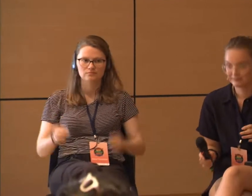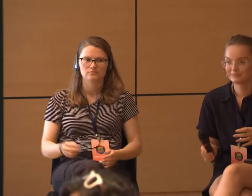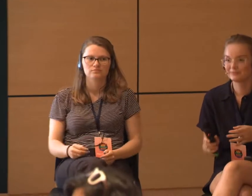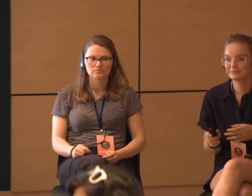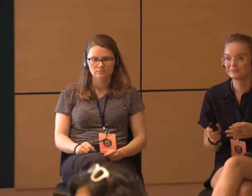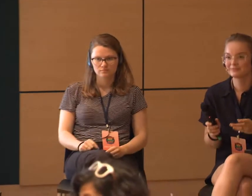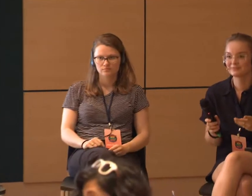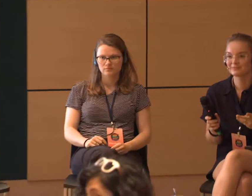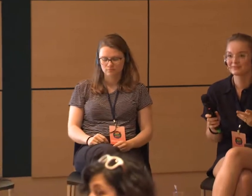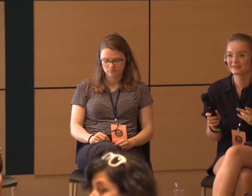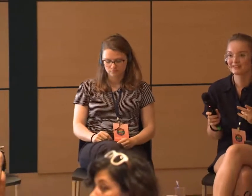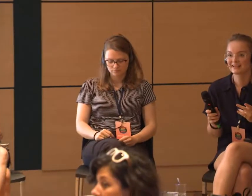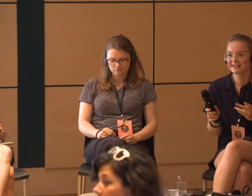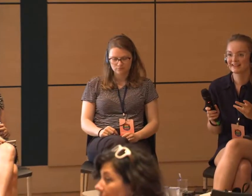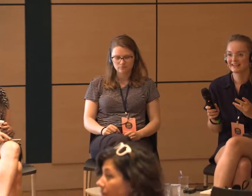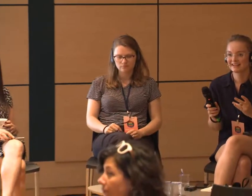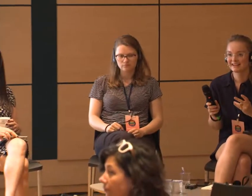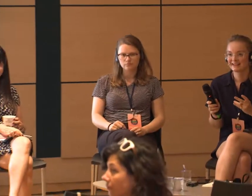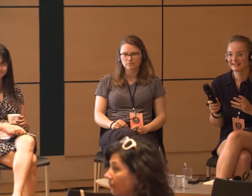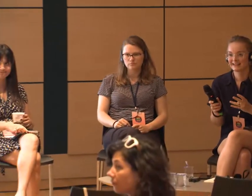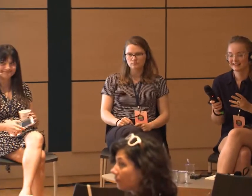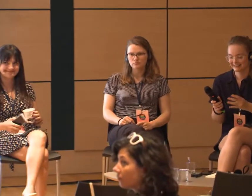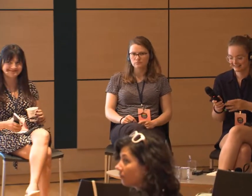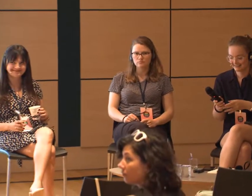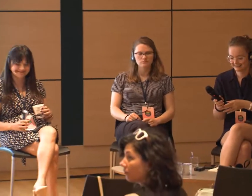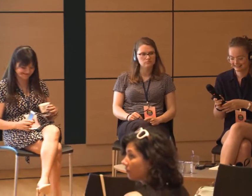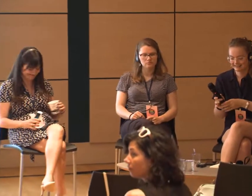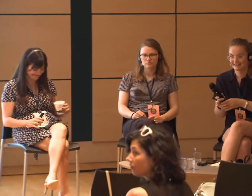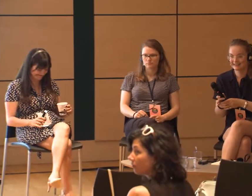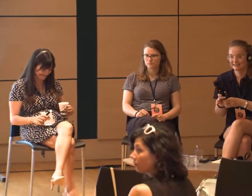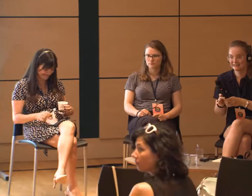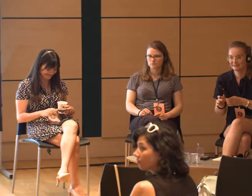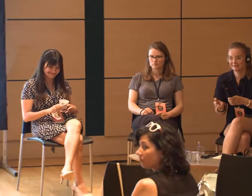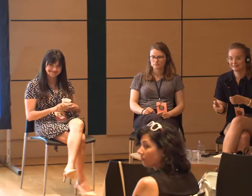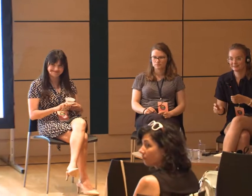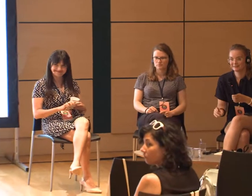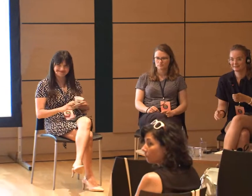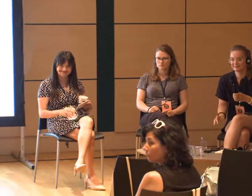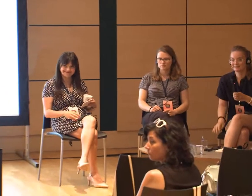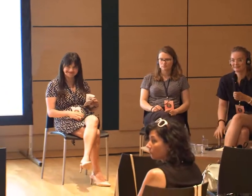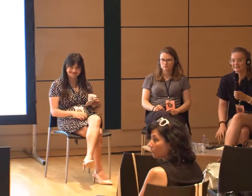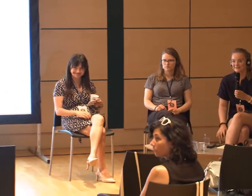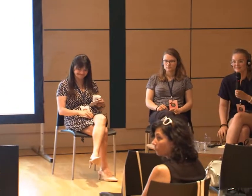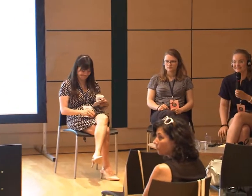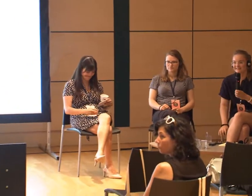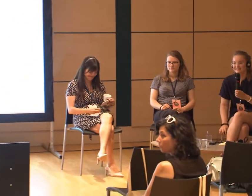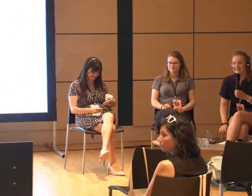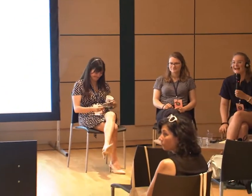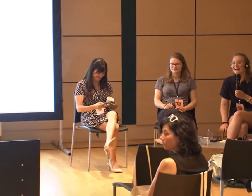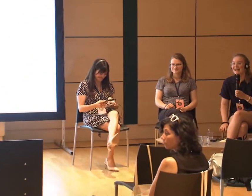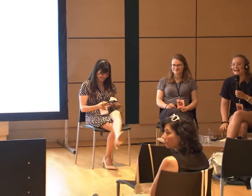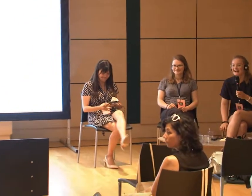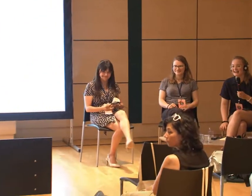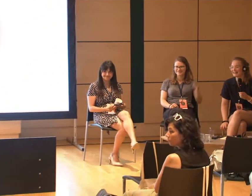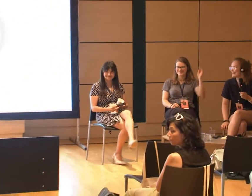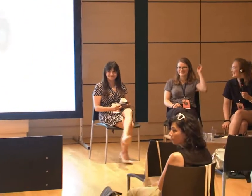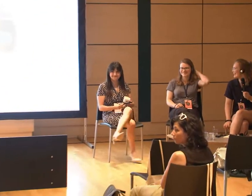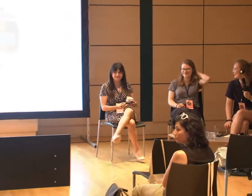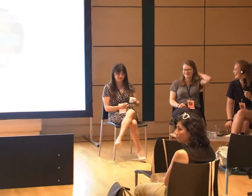thank you very much for this very informative session i'm one of those politicians that we have just